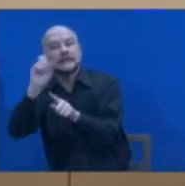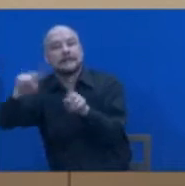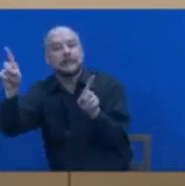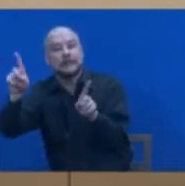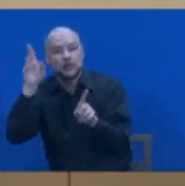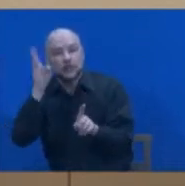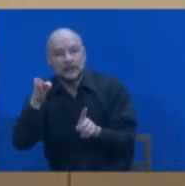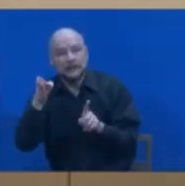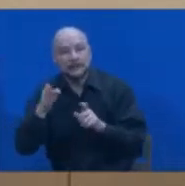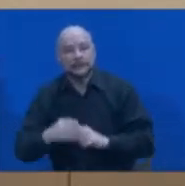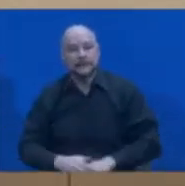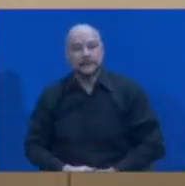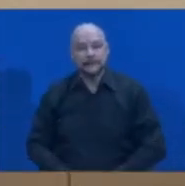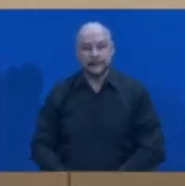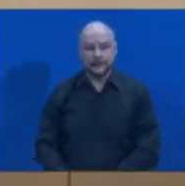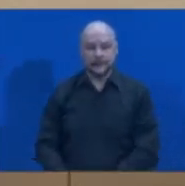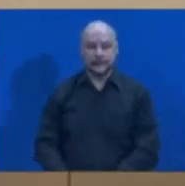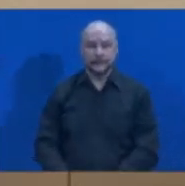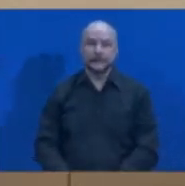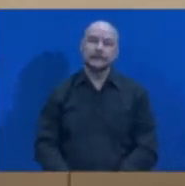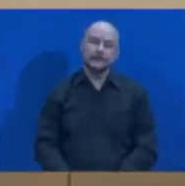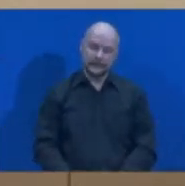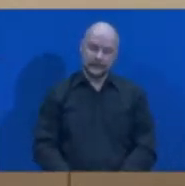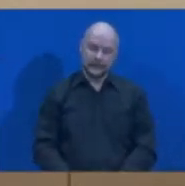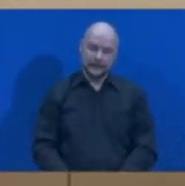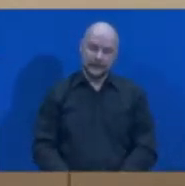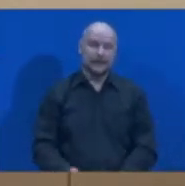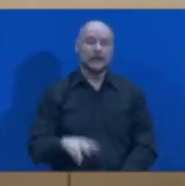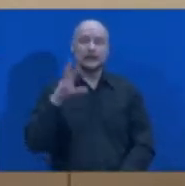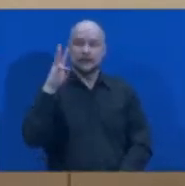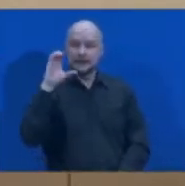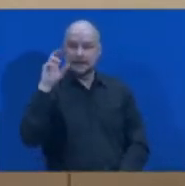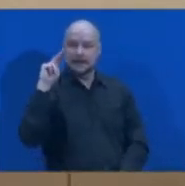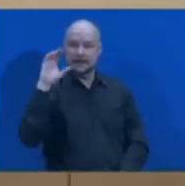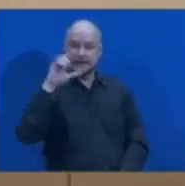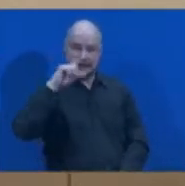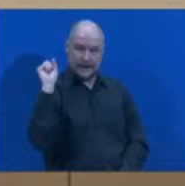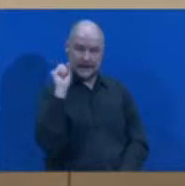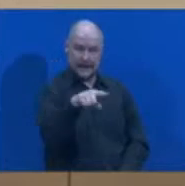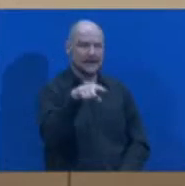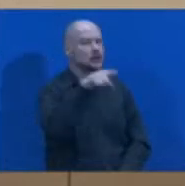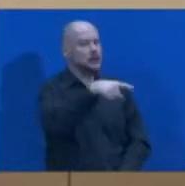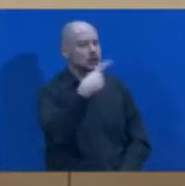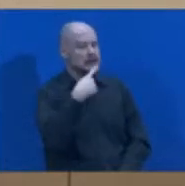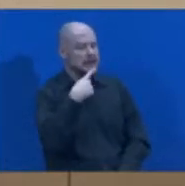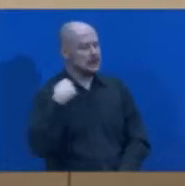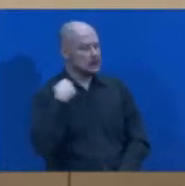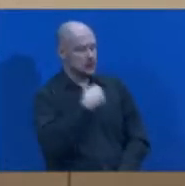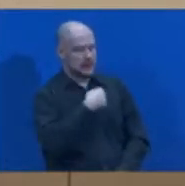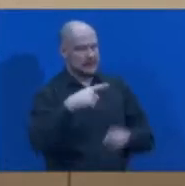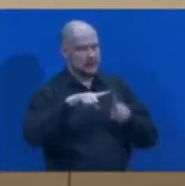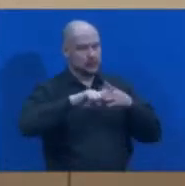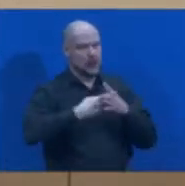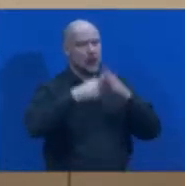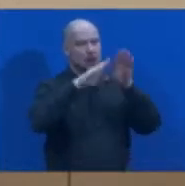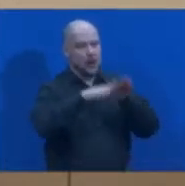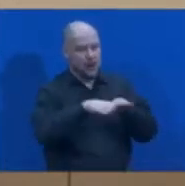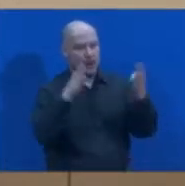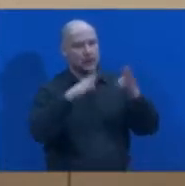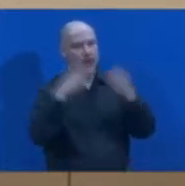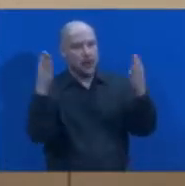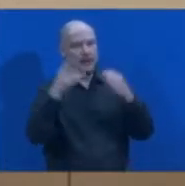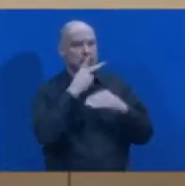Gibbie, it's Hunter with WCNC Charlotte. If, like you said, when things start to open up, you expect to see some